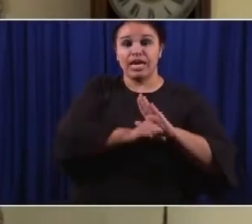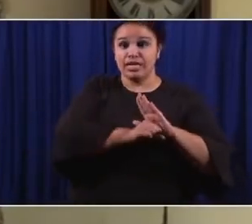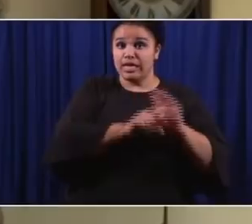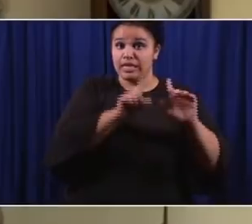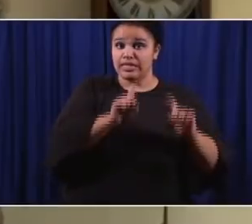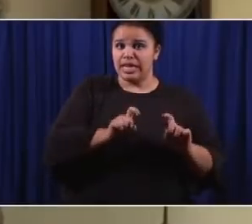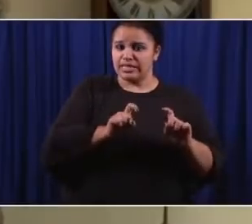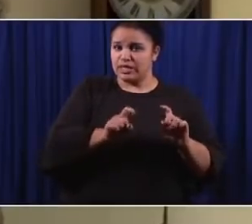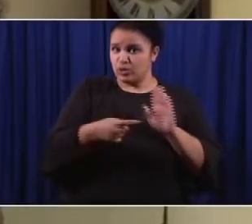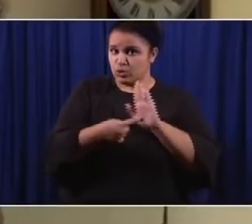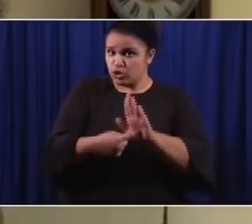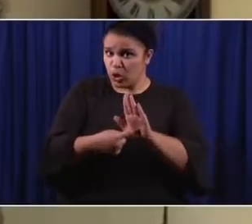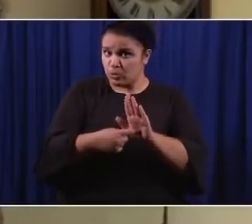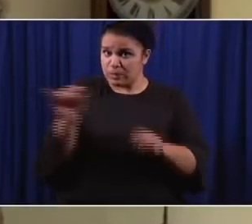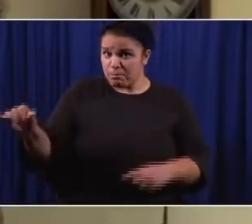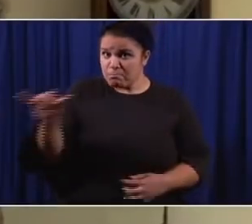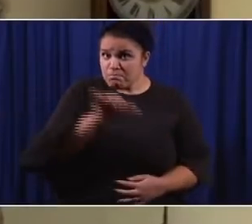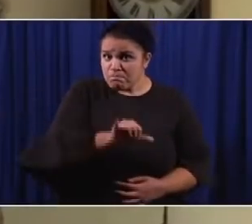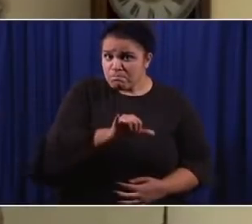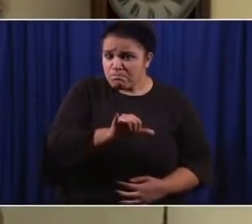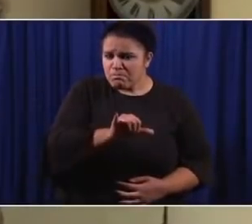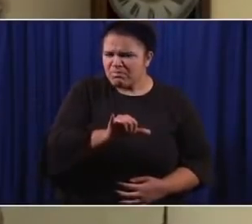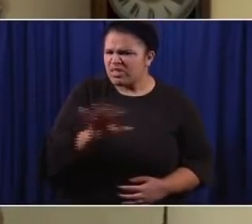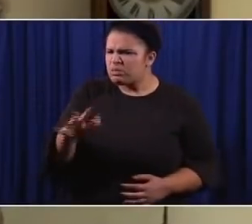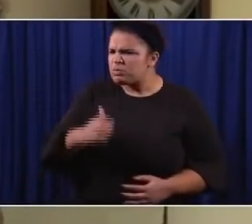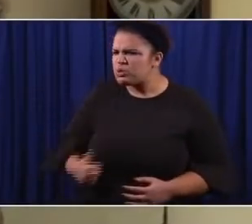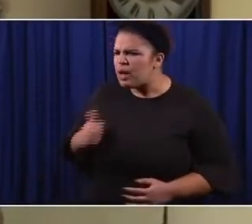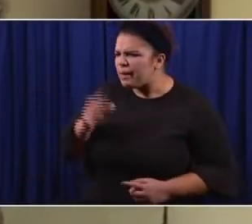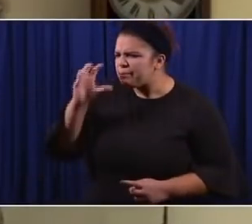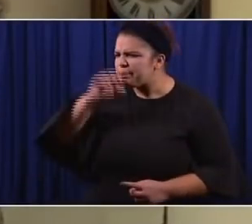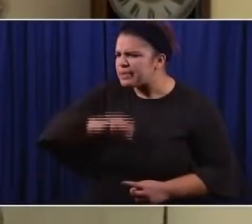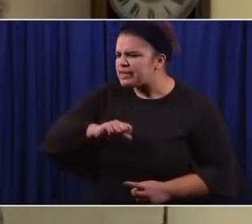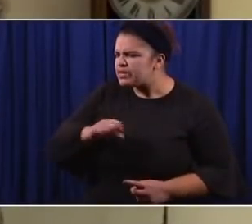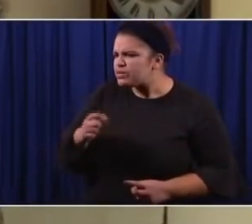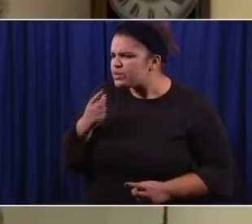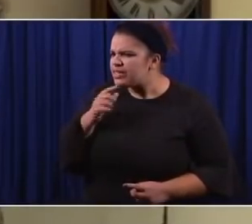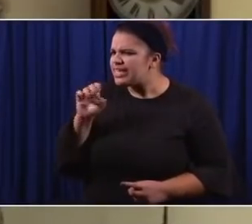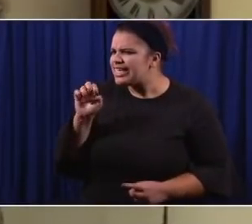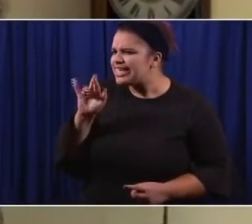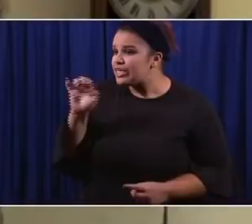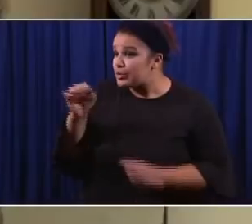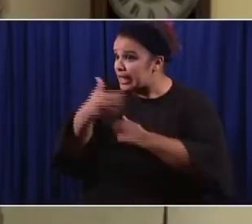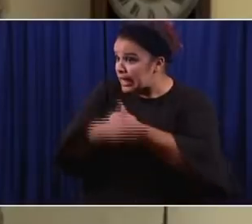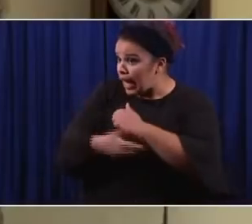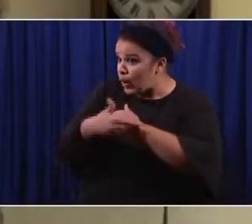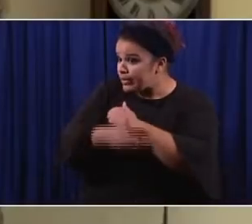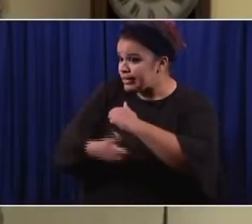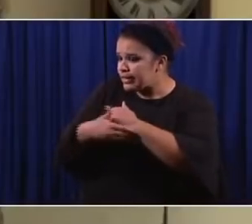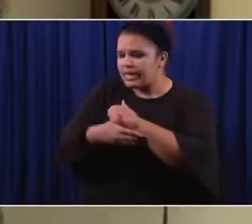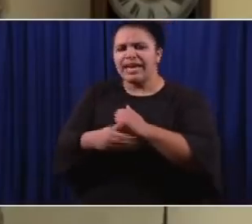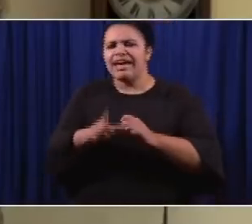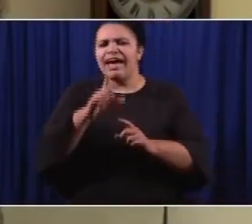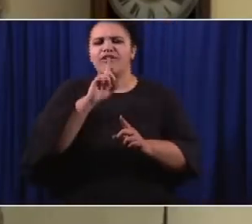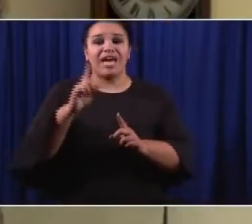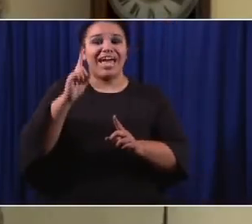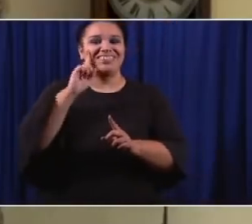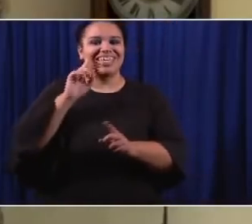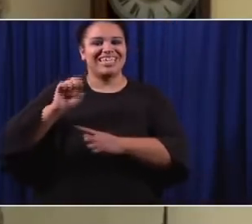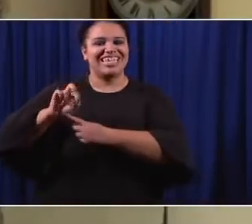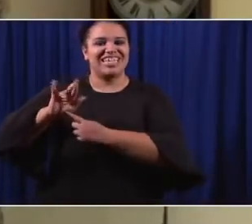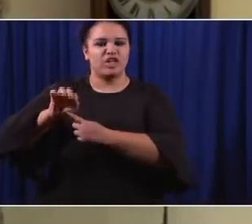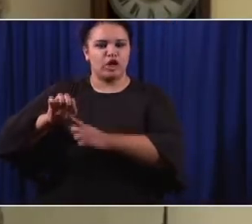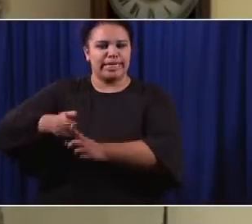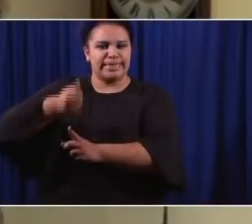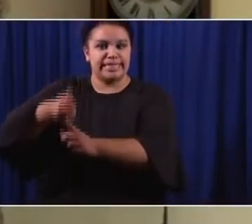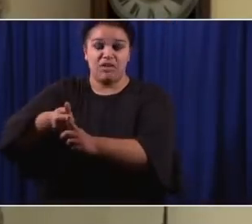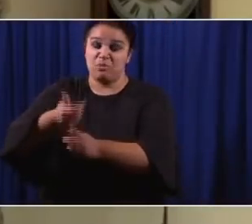Okay, I'm sorry, I missed the first part. Are we talking about Erie County? Did you say Erie County? I think it was actually Erie, but it could have been Erie County.